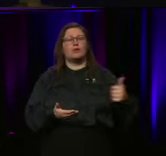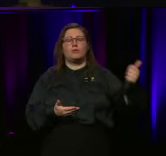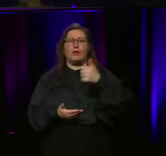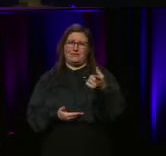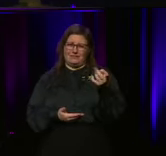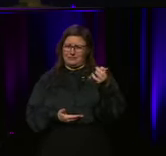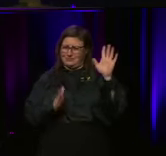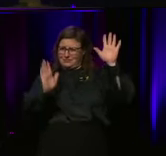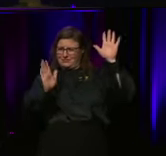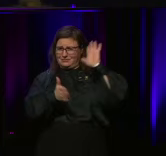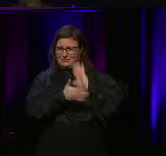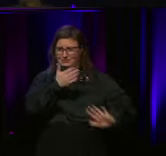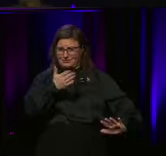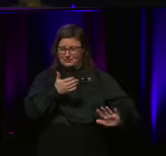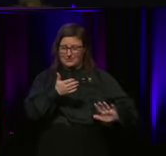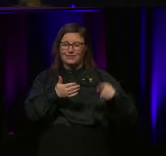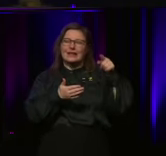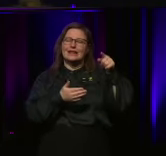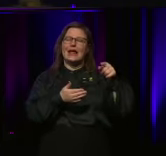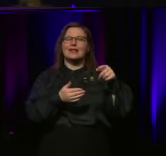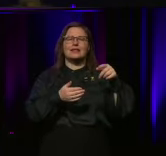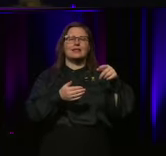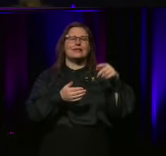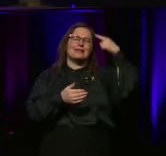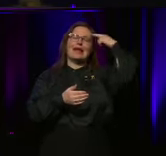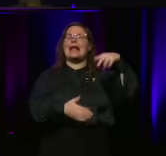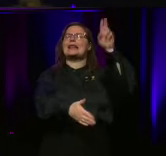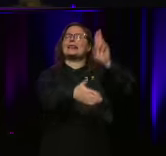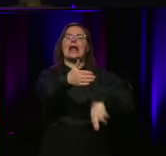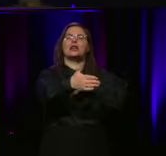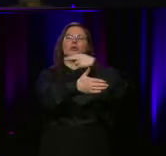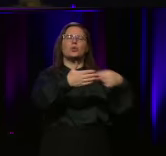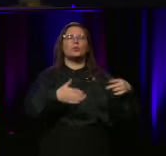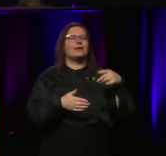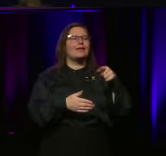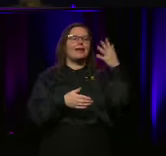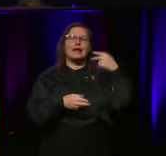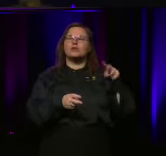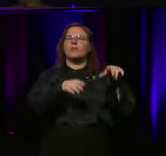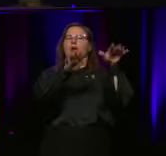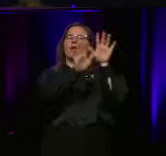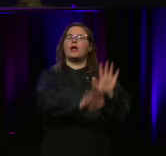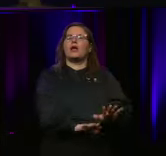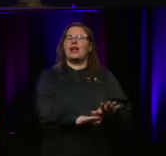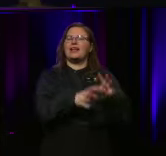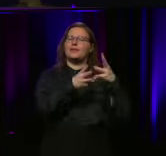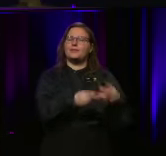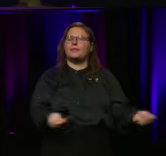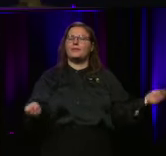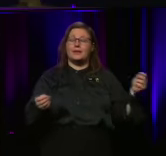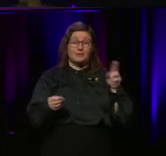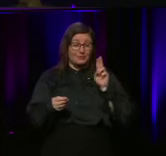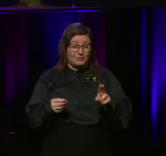because that can also hide or imply understandings that are really not shared